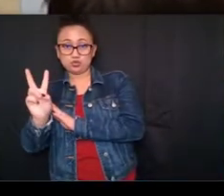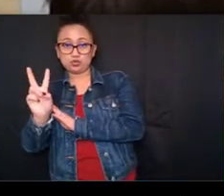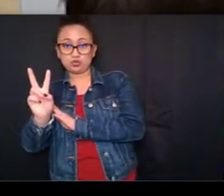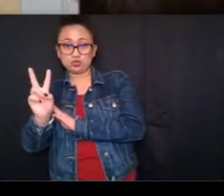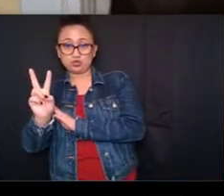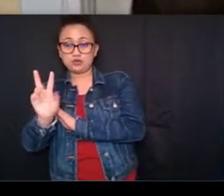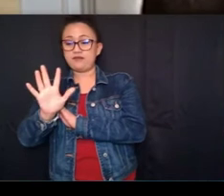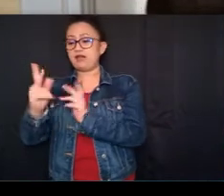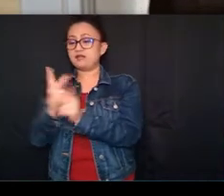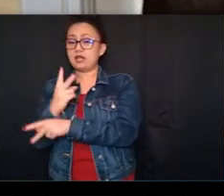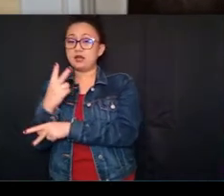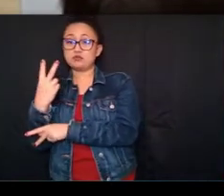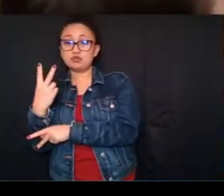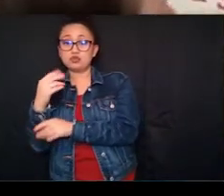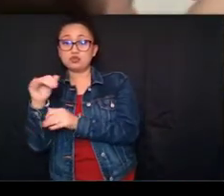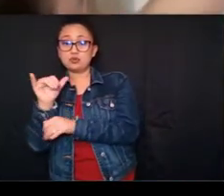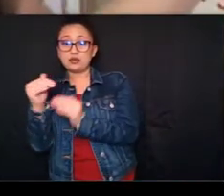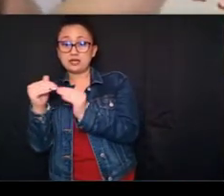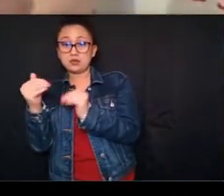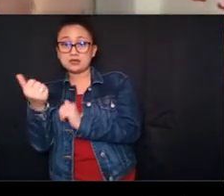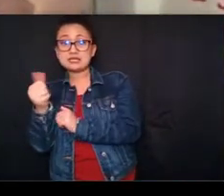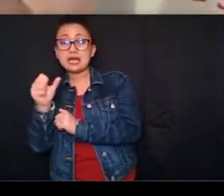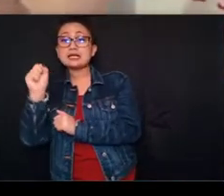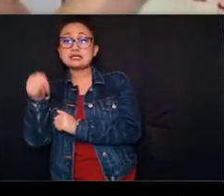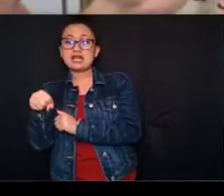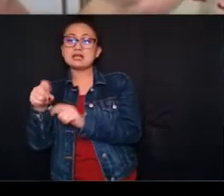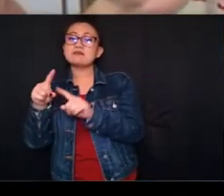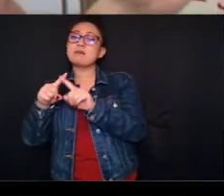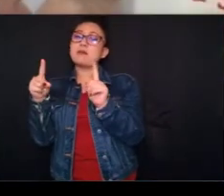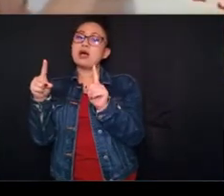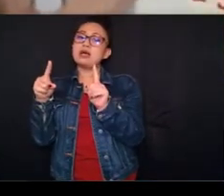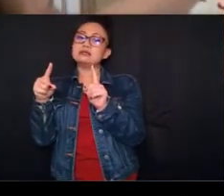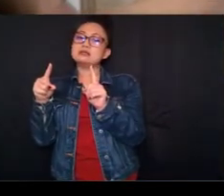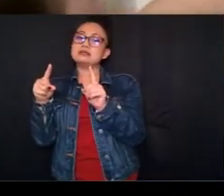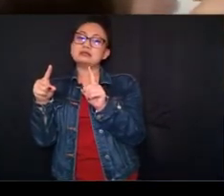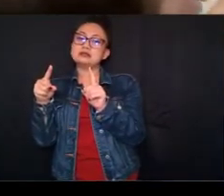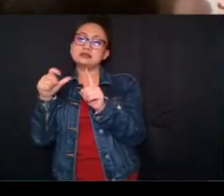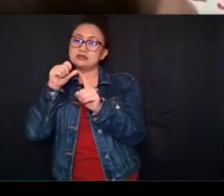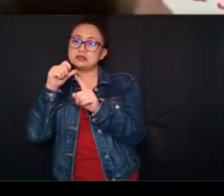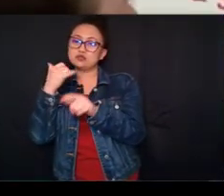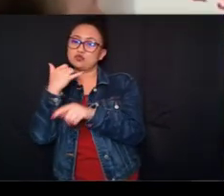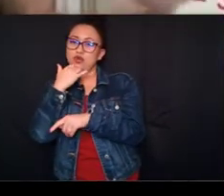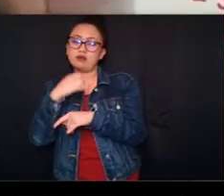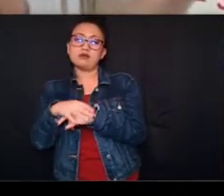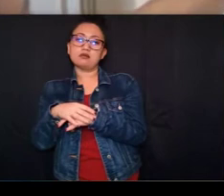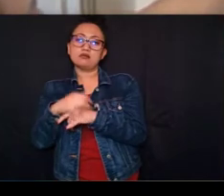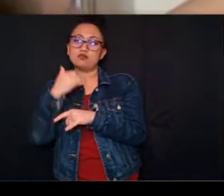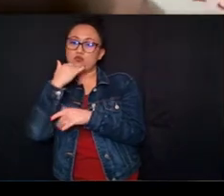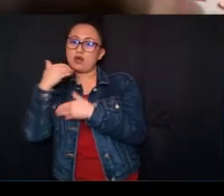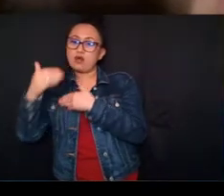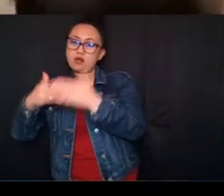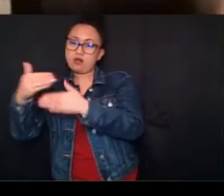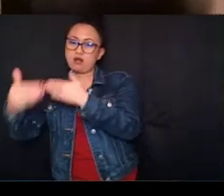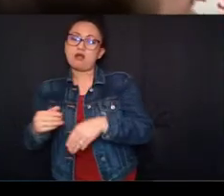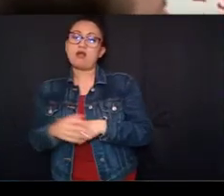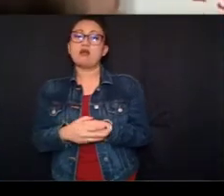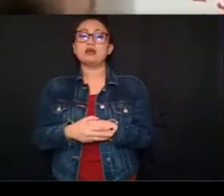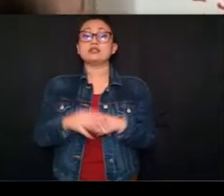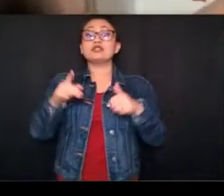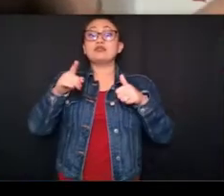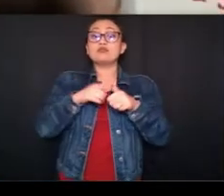5 times 2 is 10. But the way that you do it here is backwards of how you're supposed to do it. You always do parentheses first, then you do multiplication and